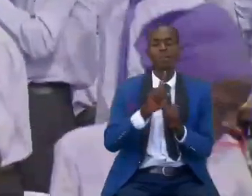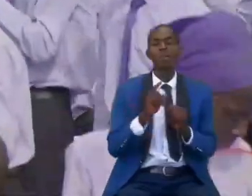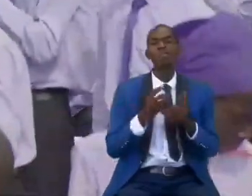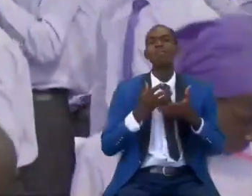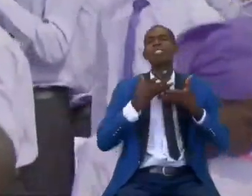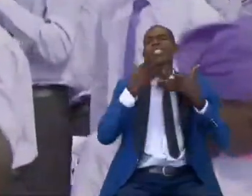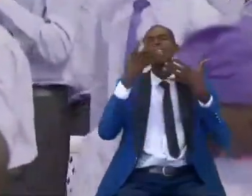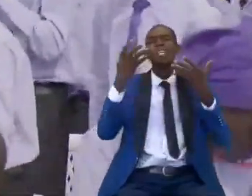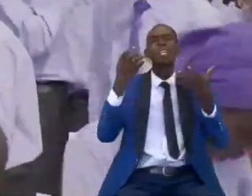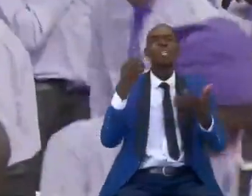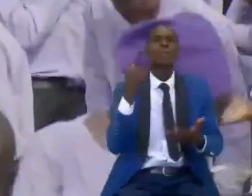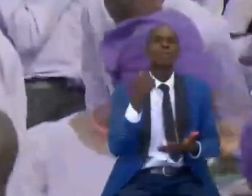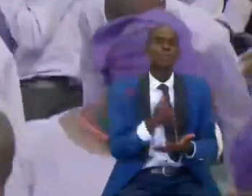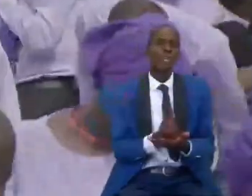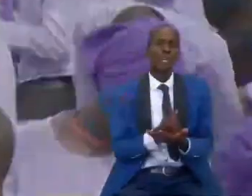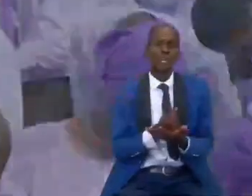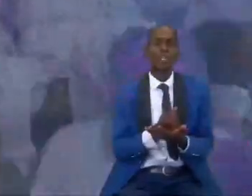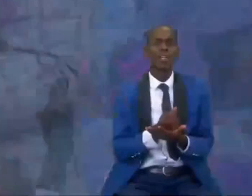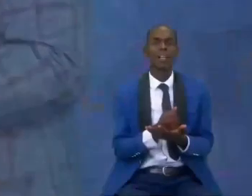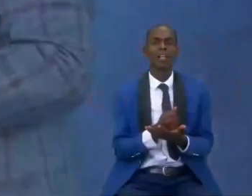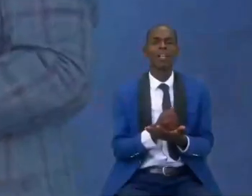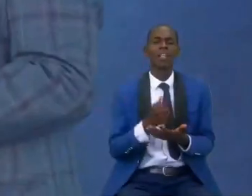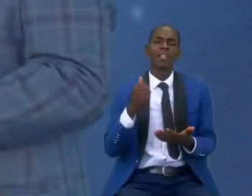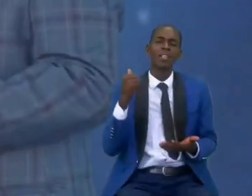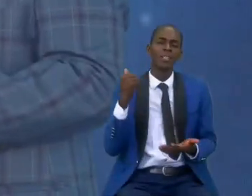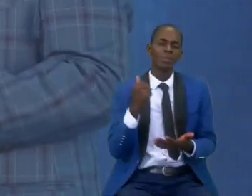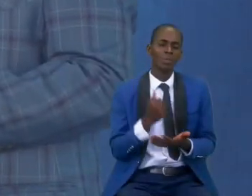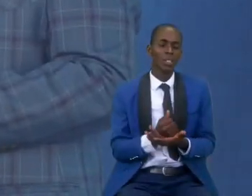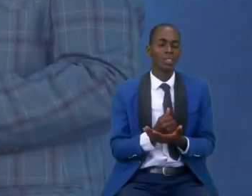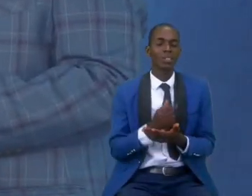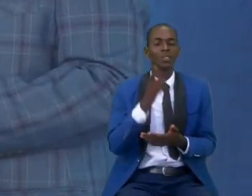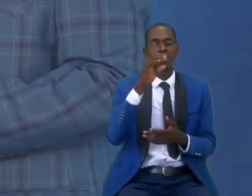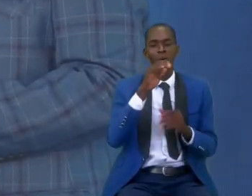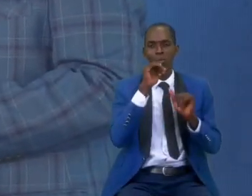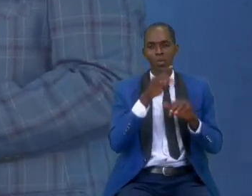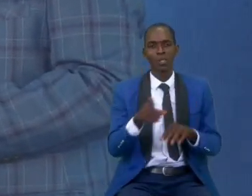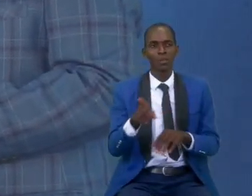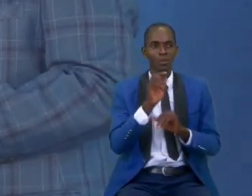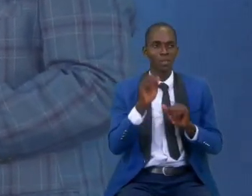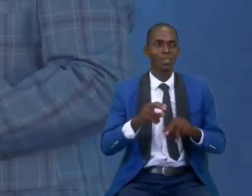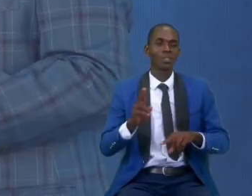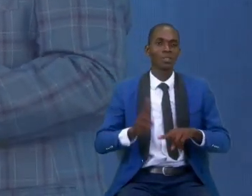Amen. God bless you. You can sit down. We're looking at the subject today.